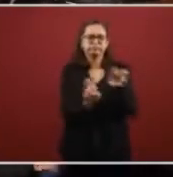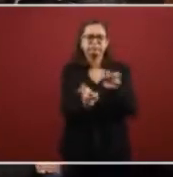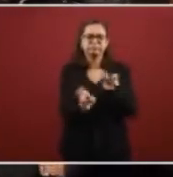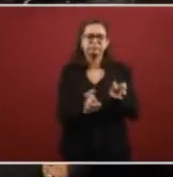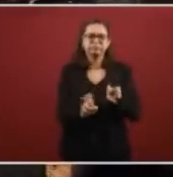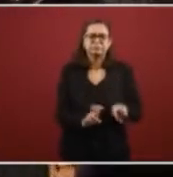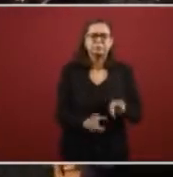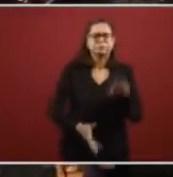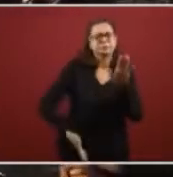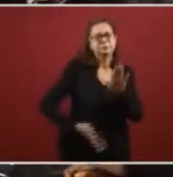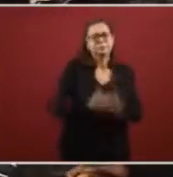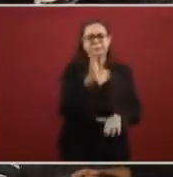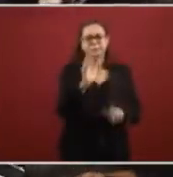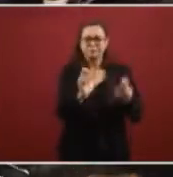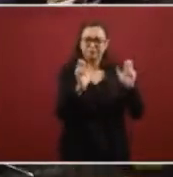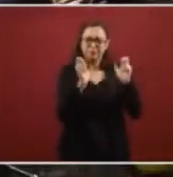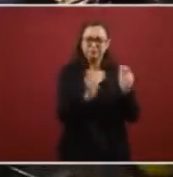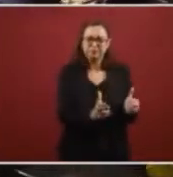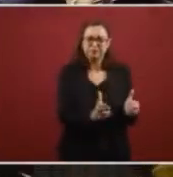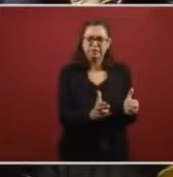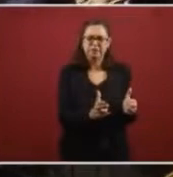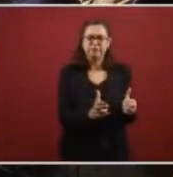and they go to Chiapas,